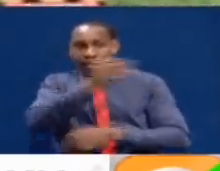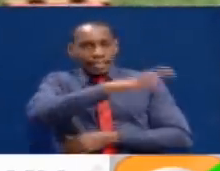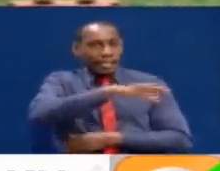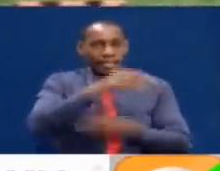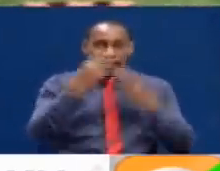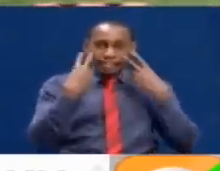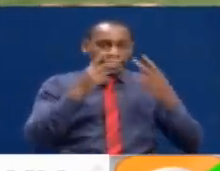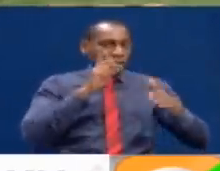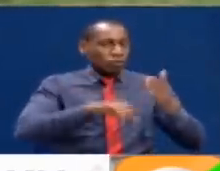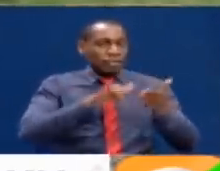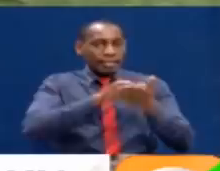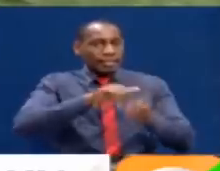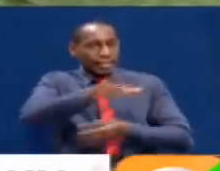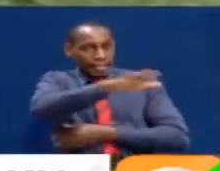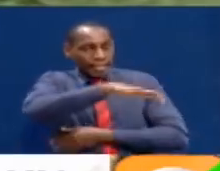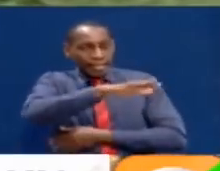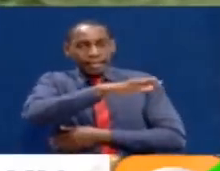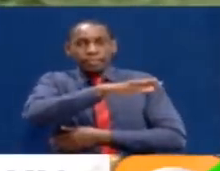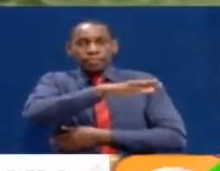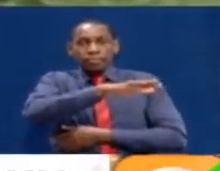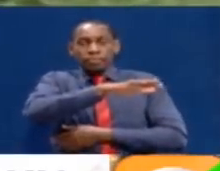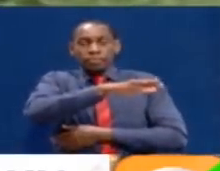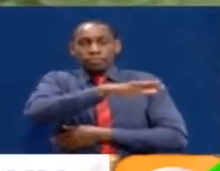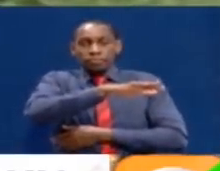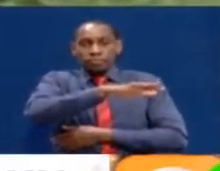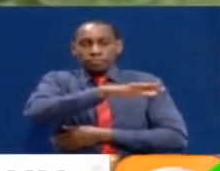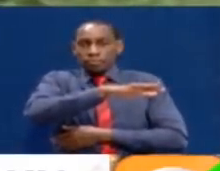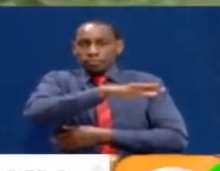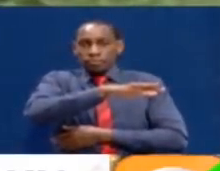that we're seeing that the area has been,